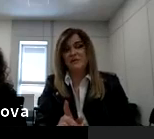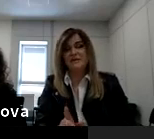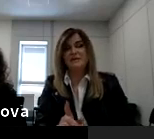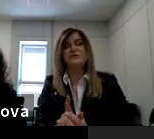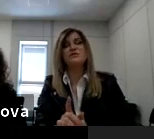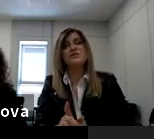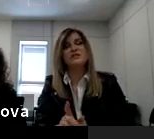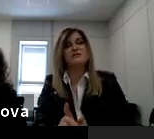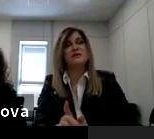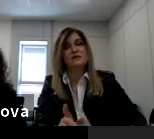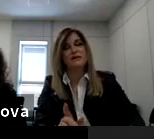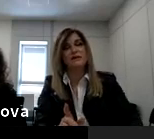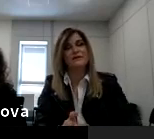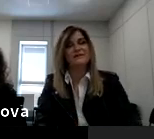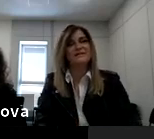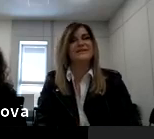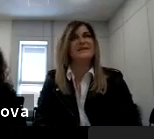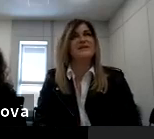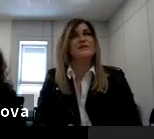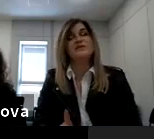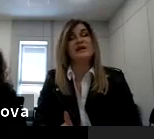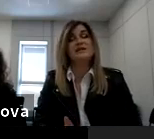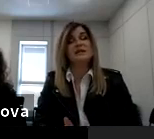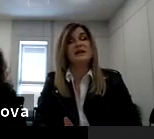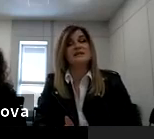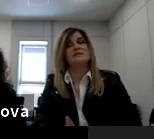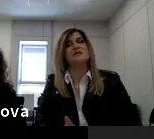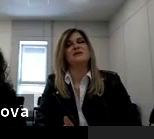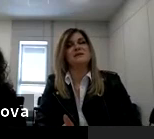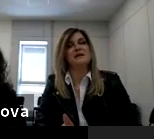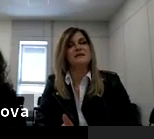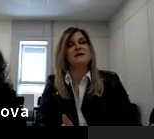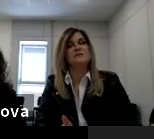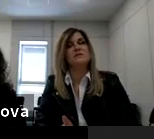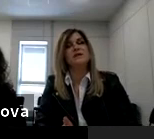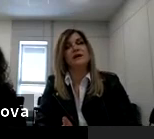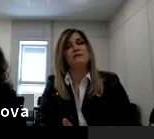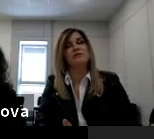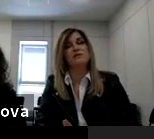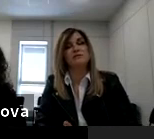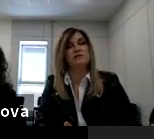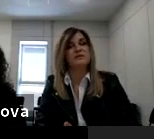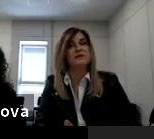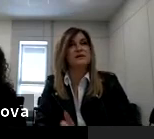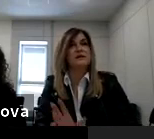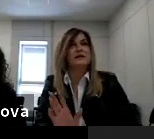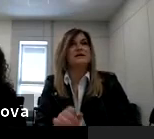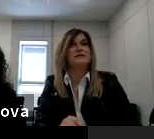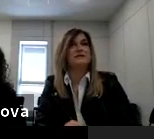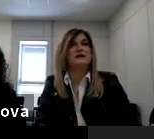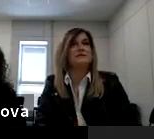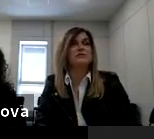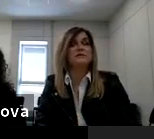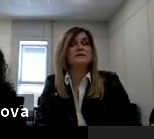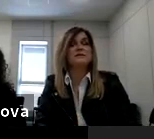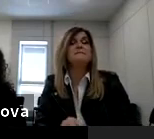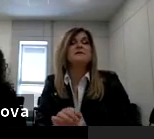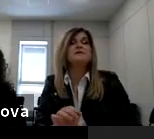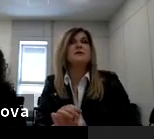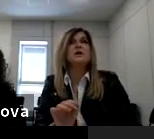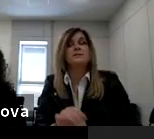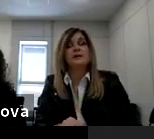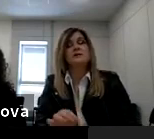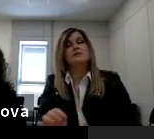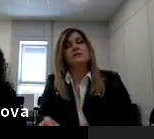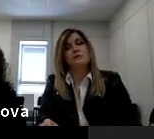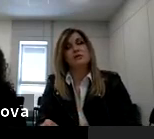cable, that they should use the right one of the right size, because in other case, we will have voltage drops and other problems.